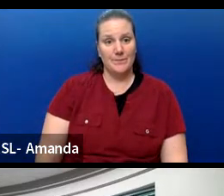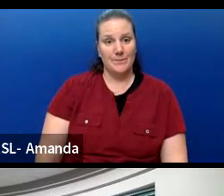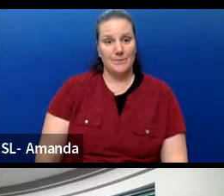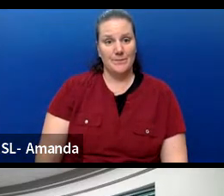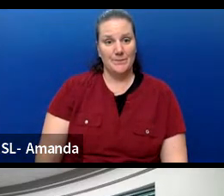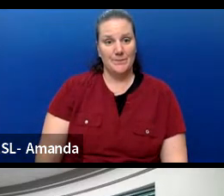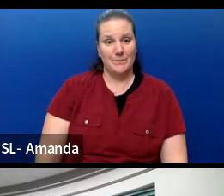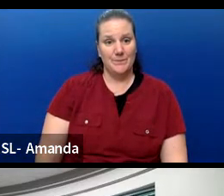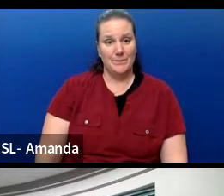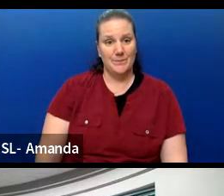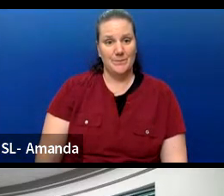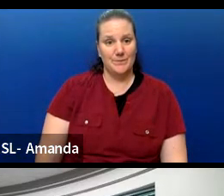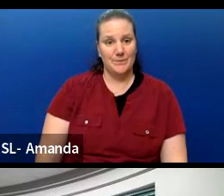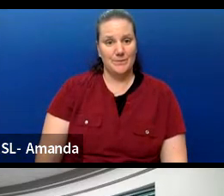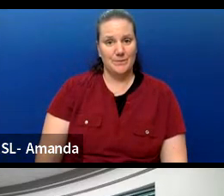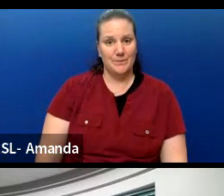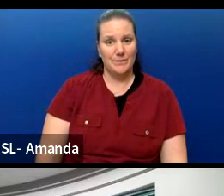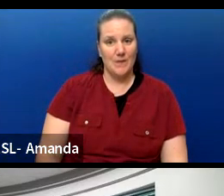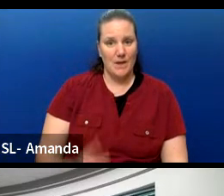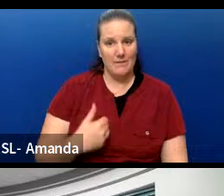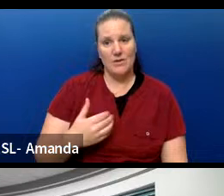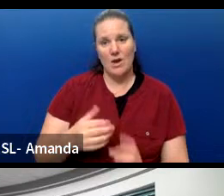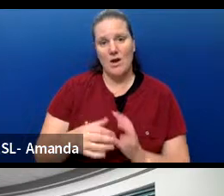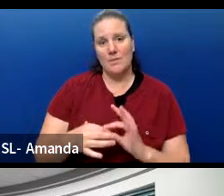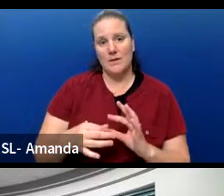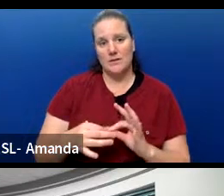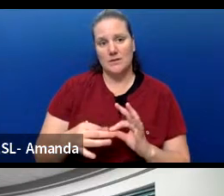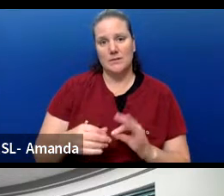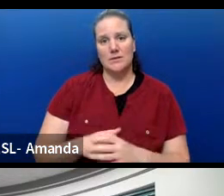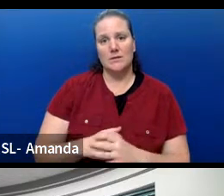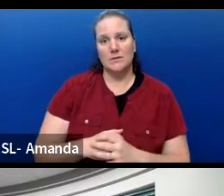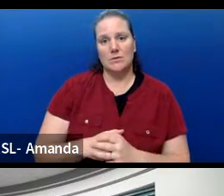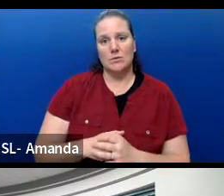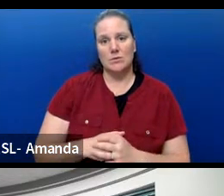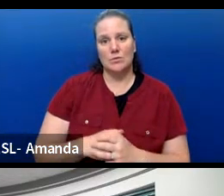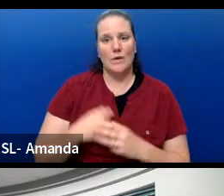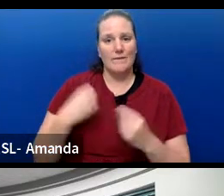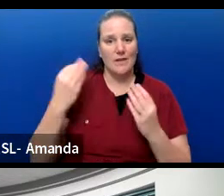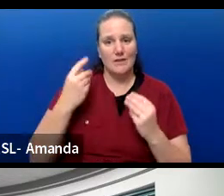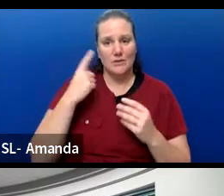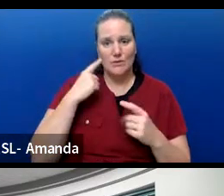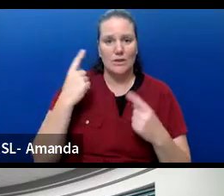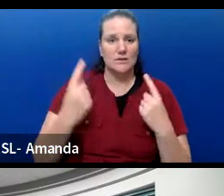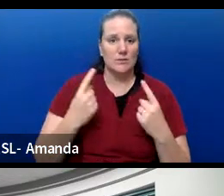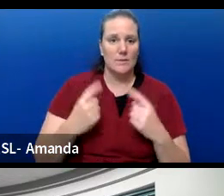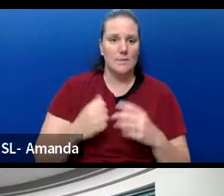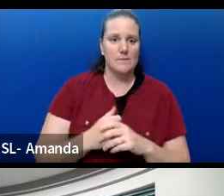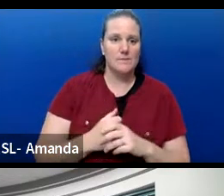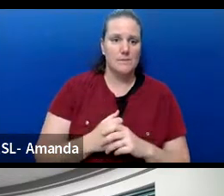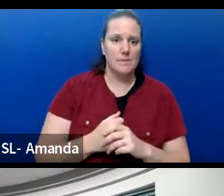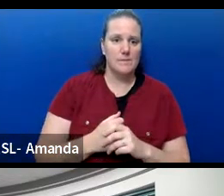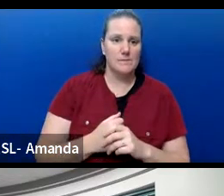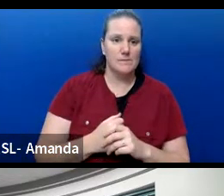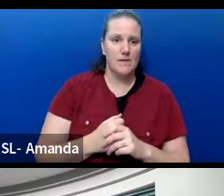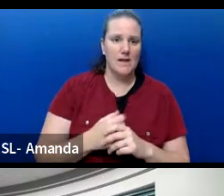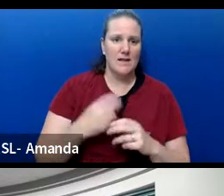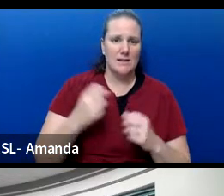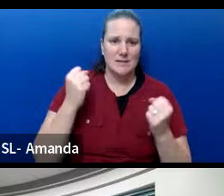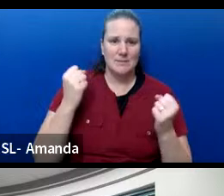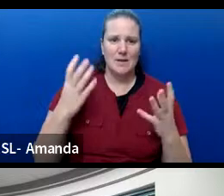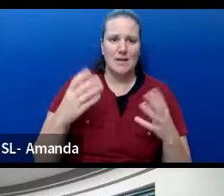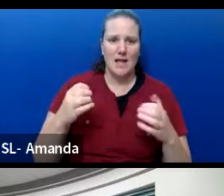I have a comment, or rather a reflection for consideration. I see a lot of effort being